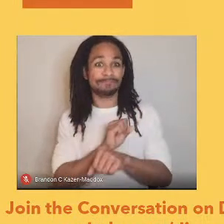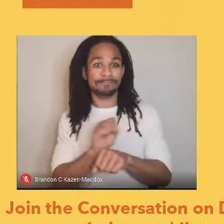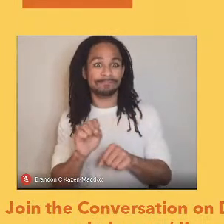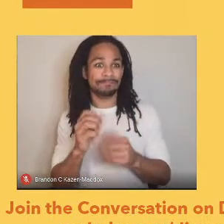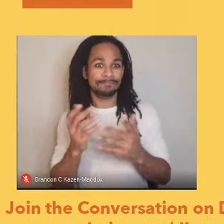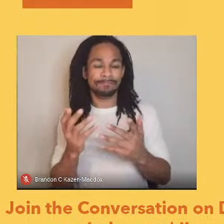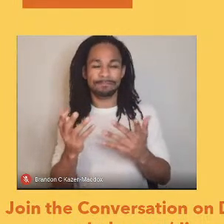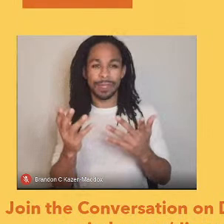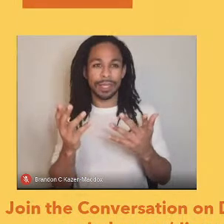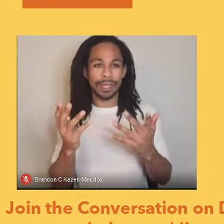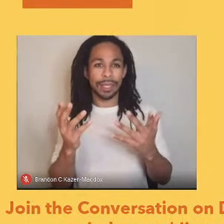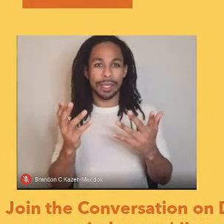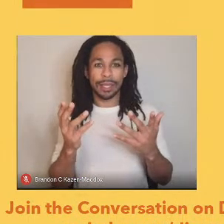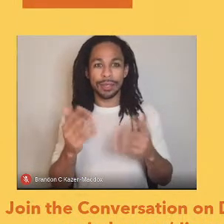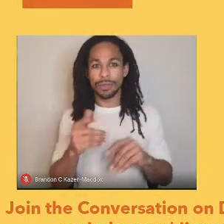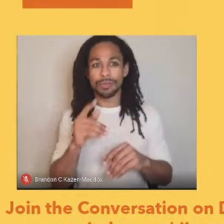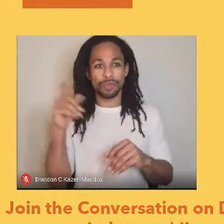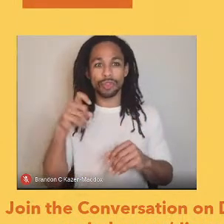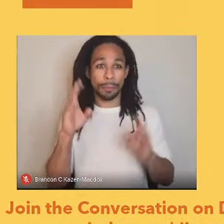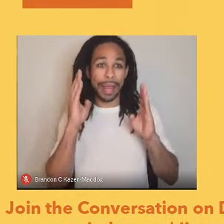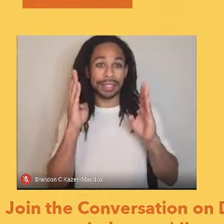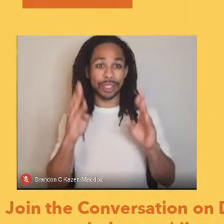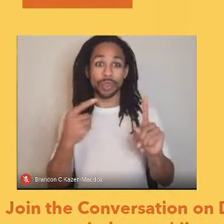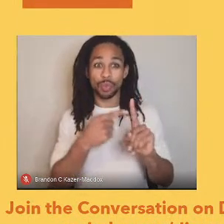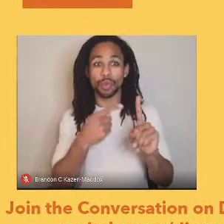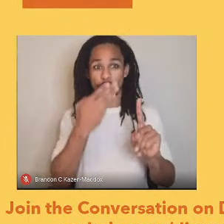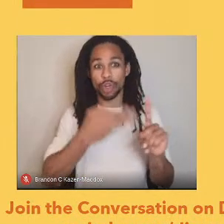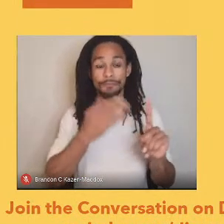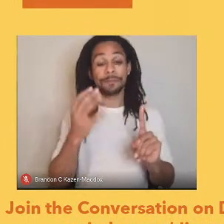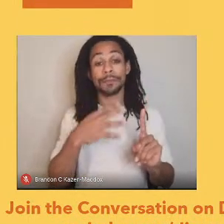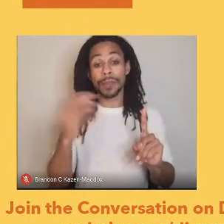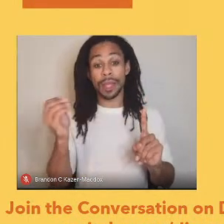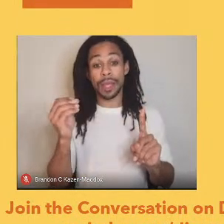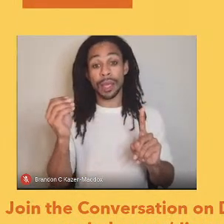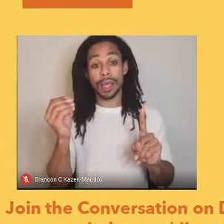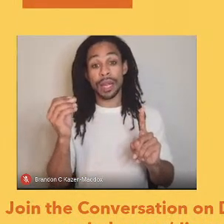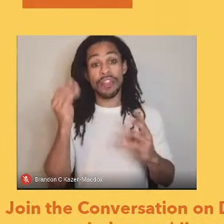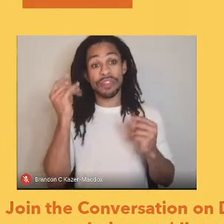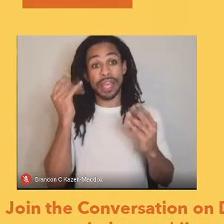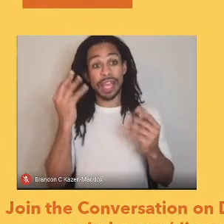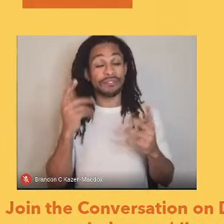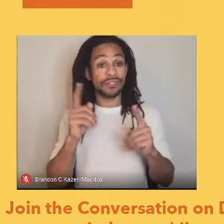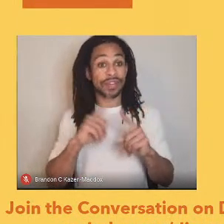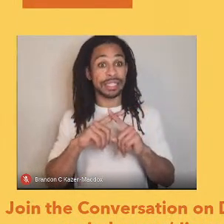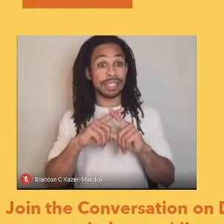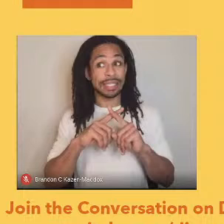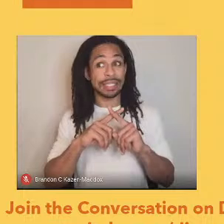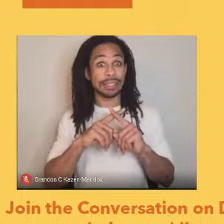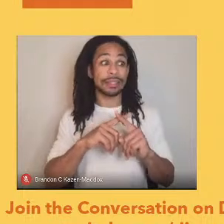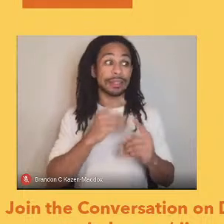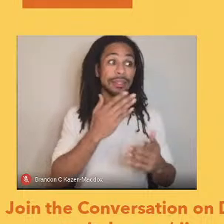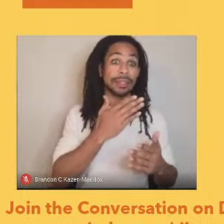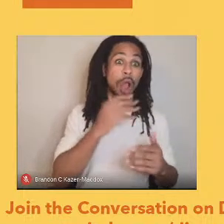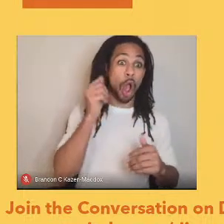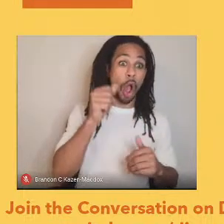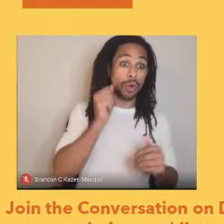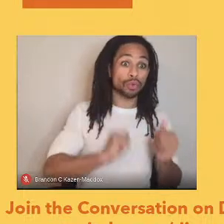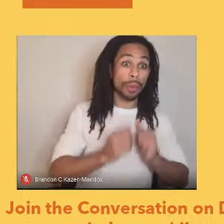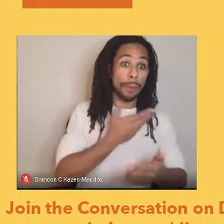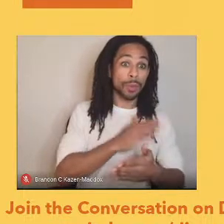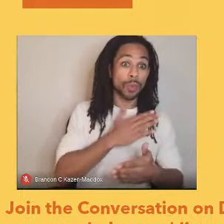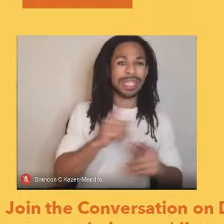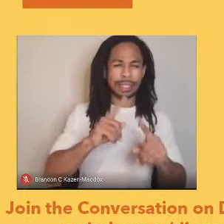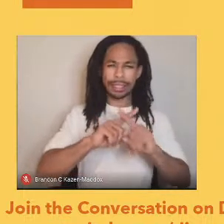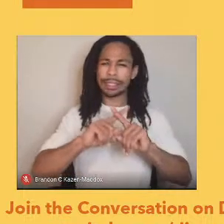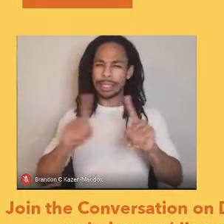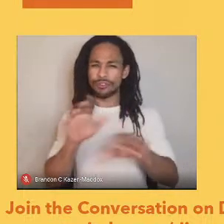really, really look out for. She's doing some incredible work. And thinking of it differently than film music, right? Because audio drama music and audio